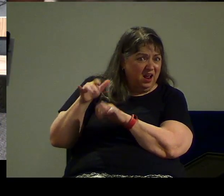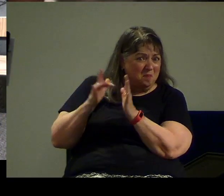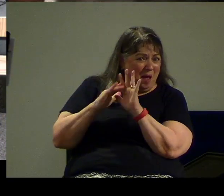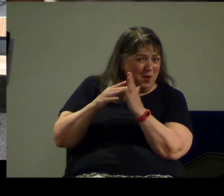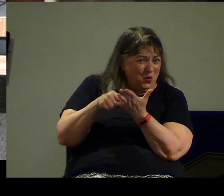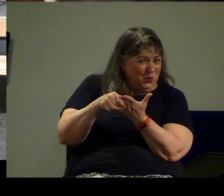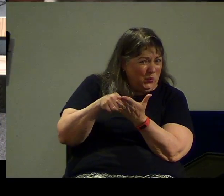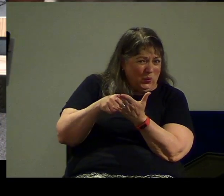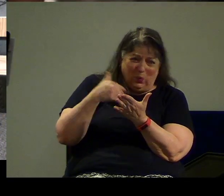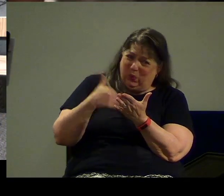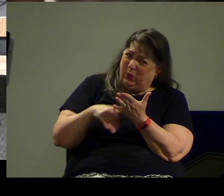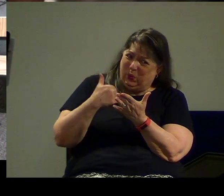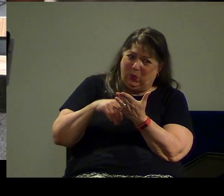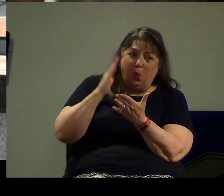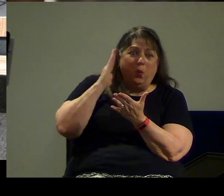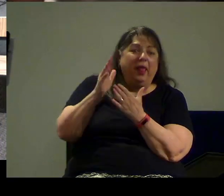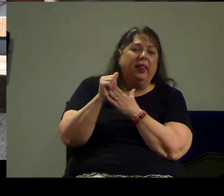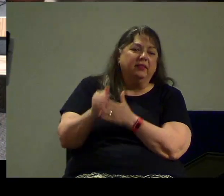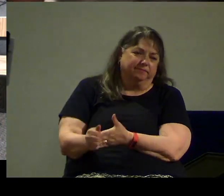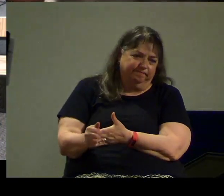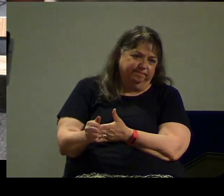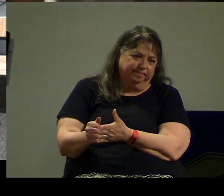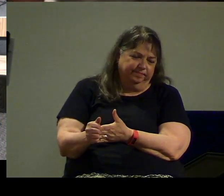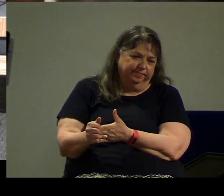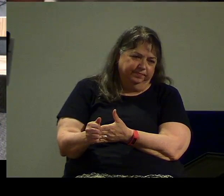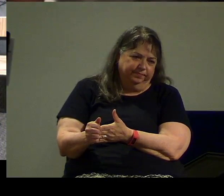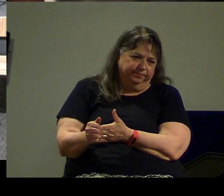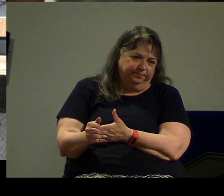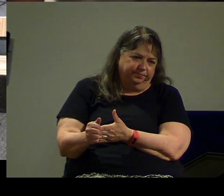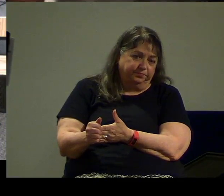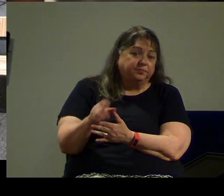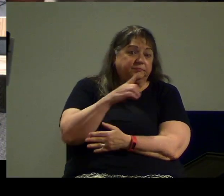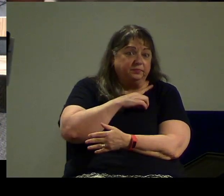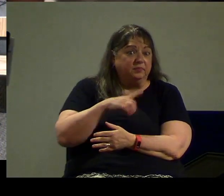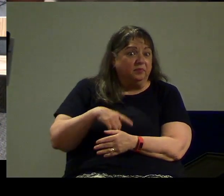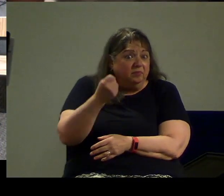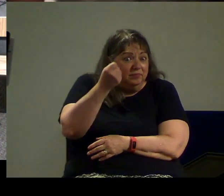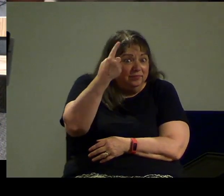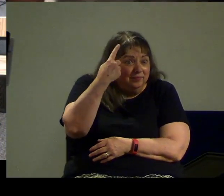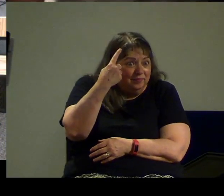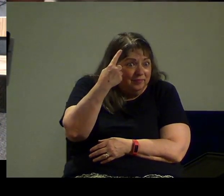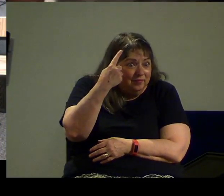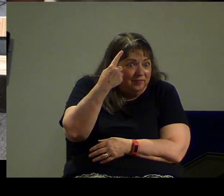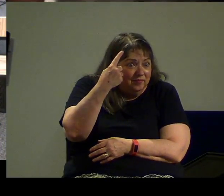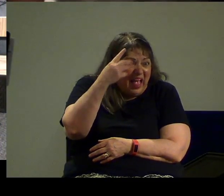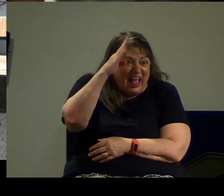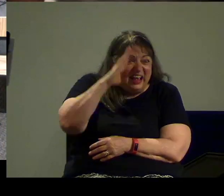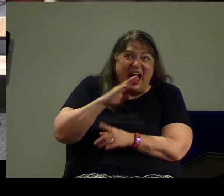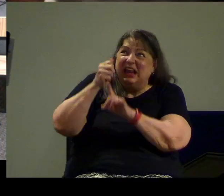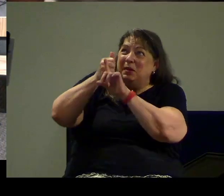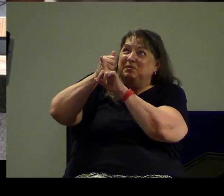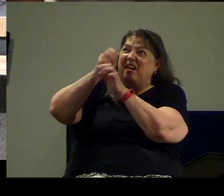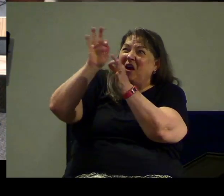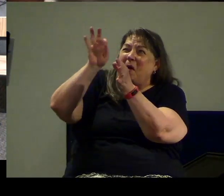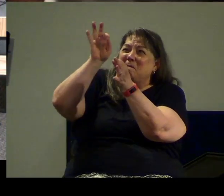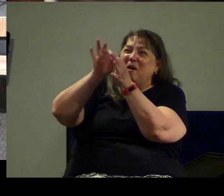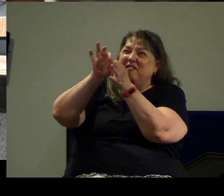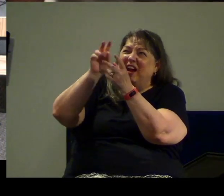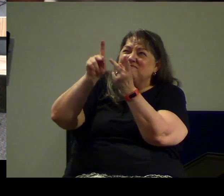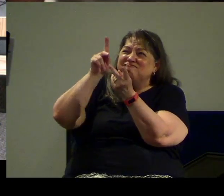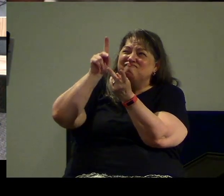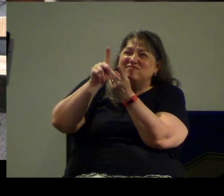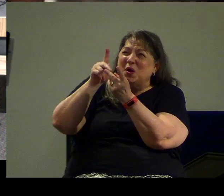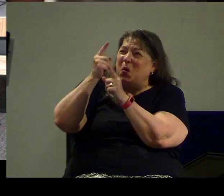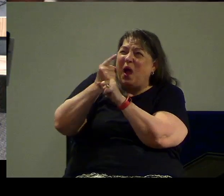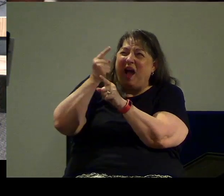It will surely do what it says. And so David understand, God is incorruptible. God is righteous.